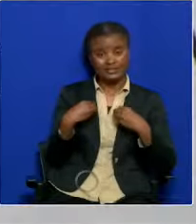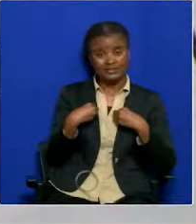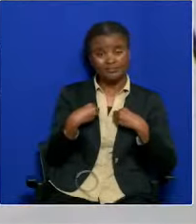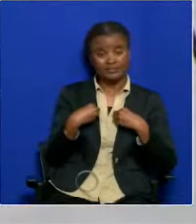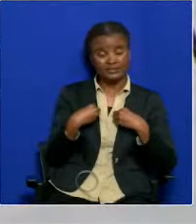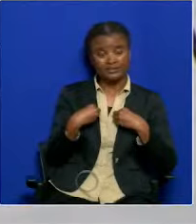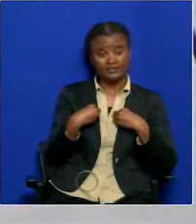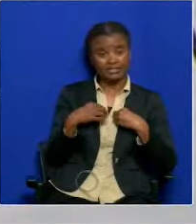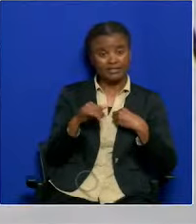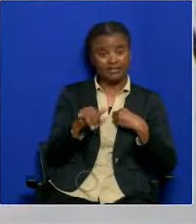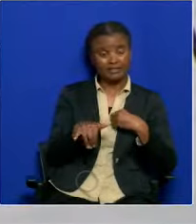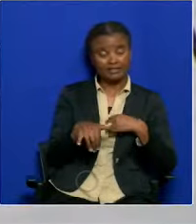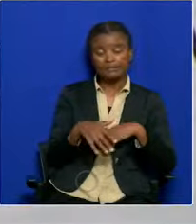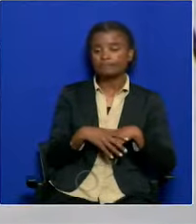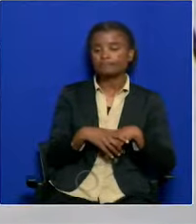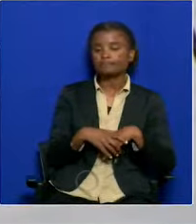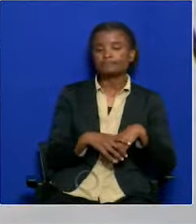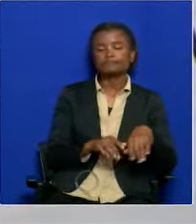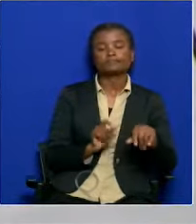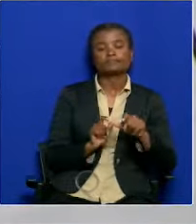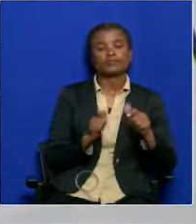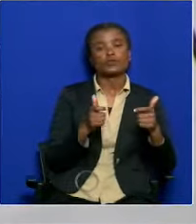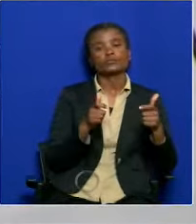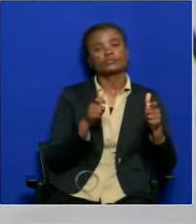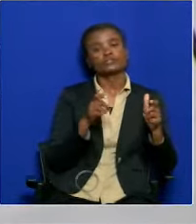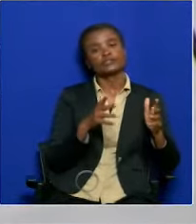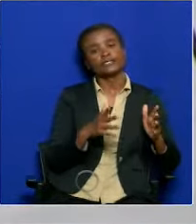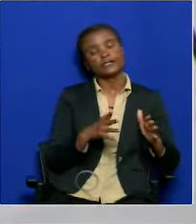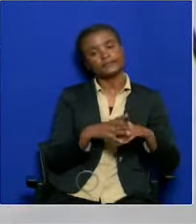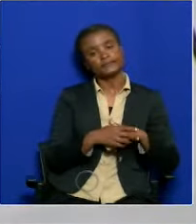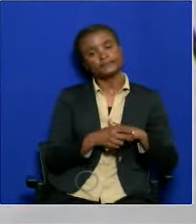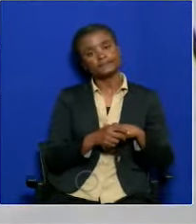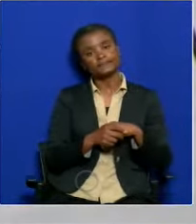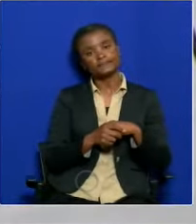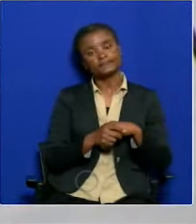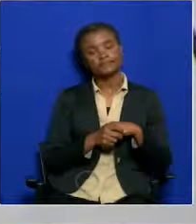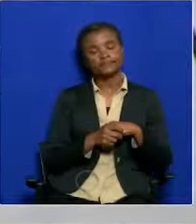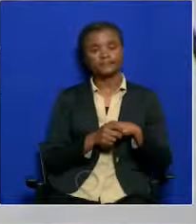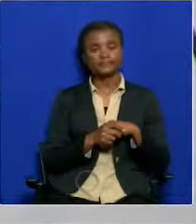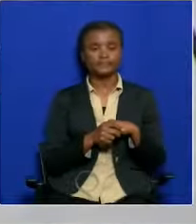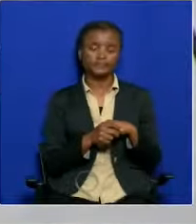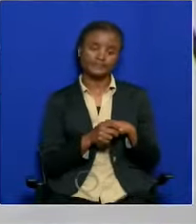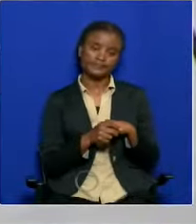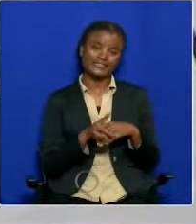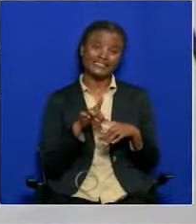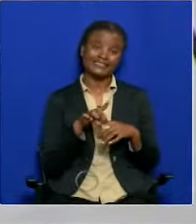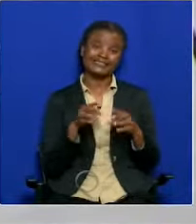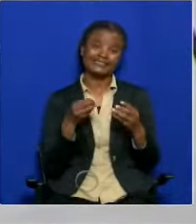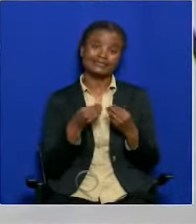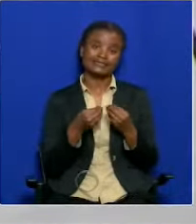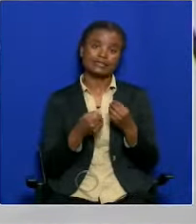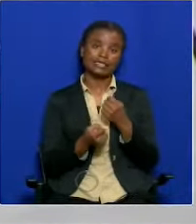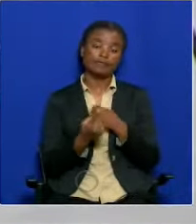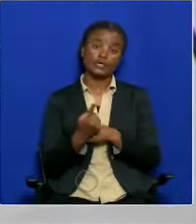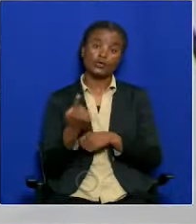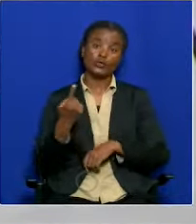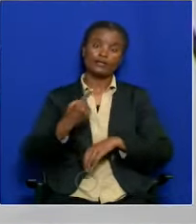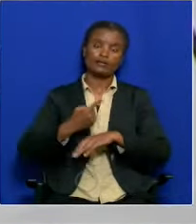Commissioner, this thing didn't happen in one day. It happens that the commission knows it at